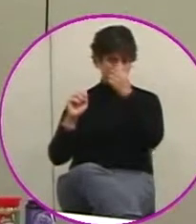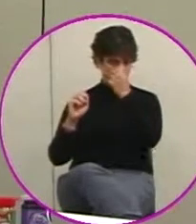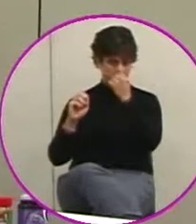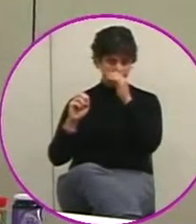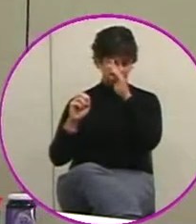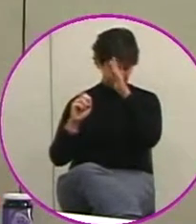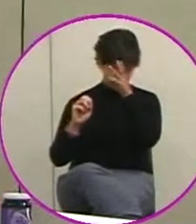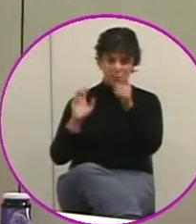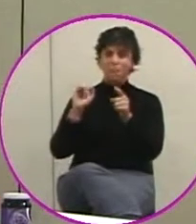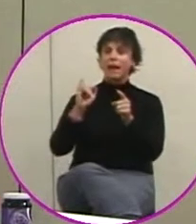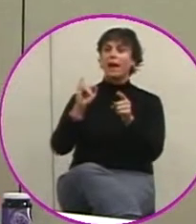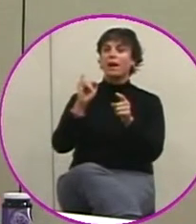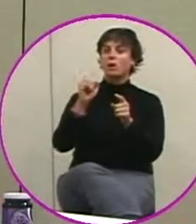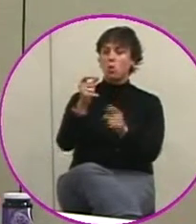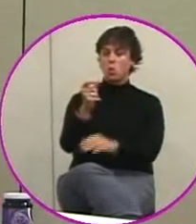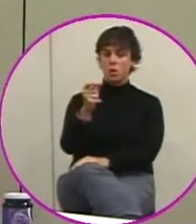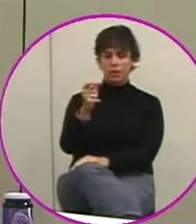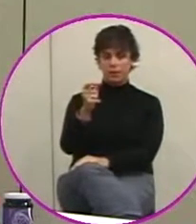that coin, that little token,